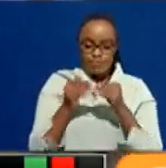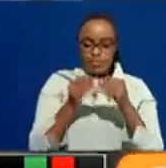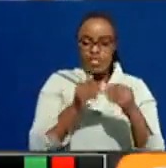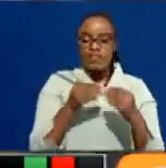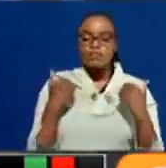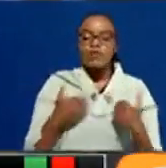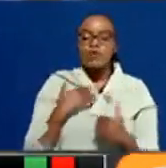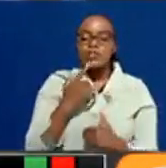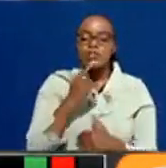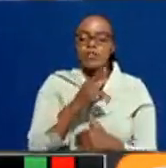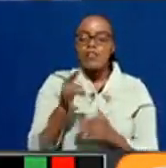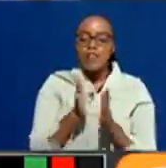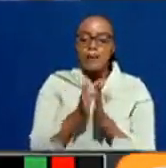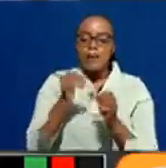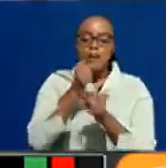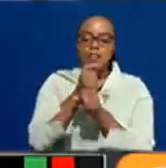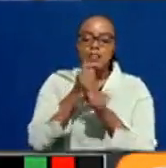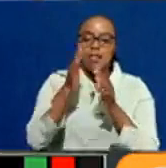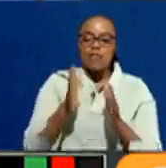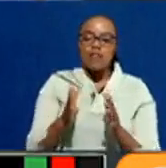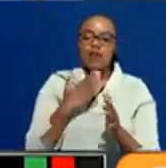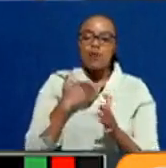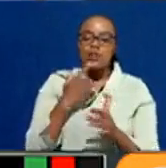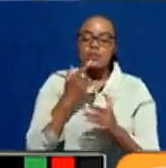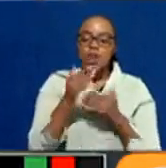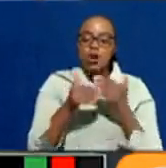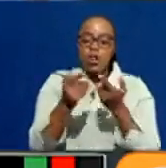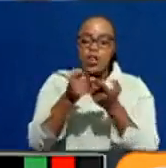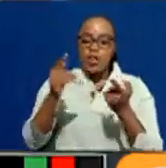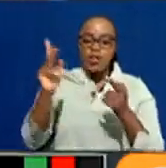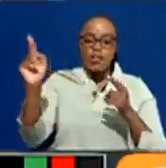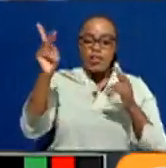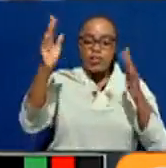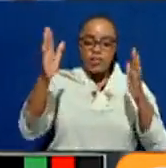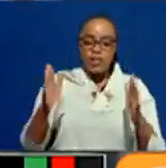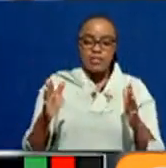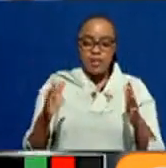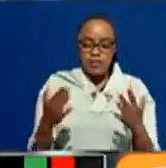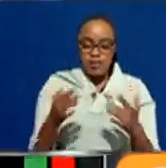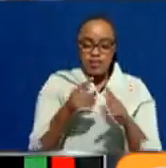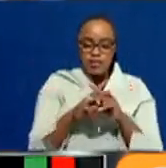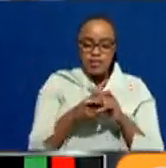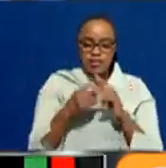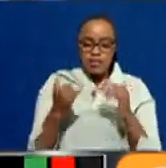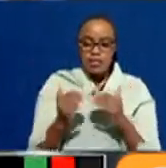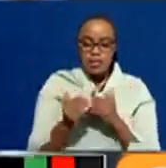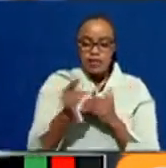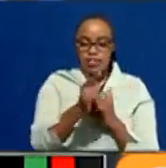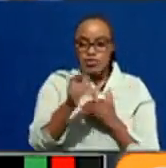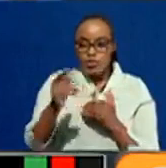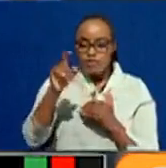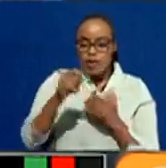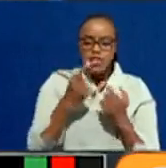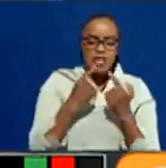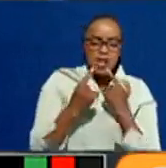I want to tell public servants, I want to tell all the people of Kenya, from now, you don't have to